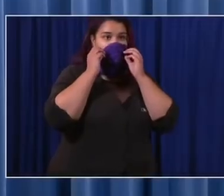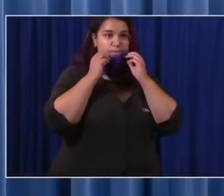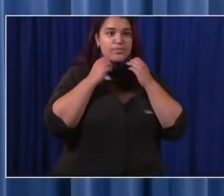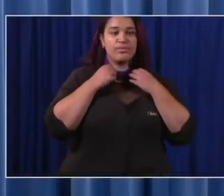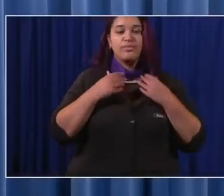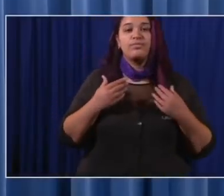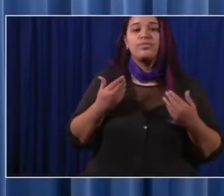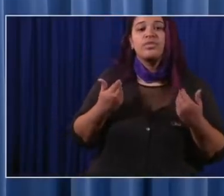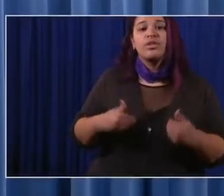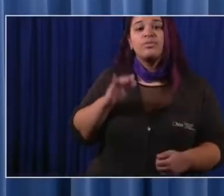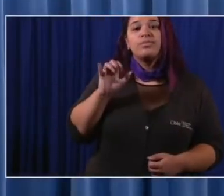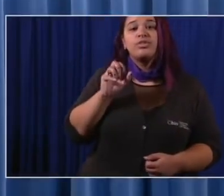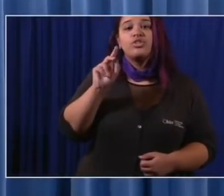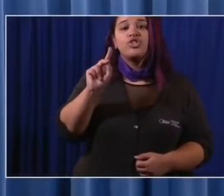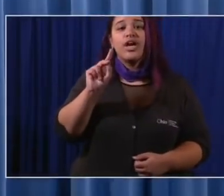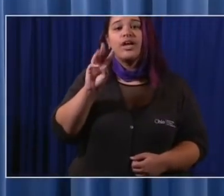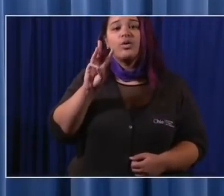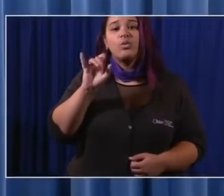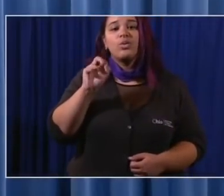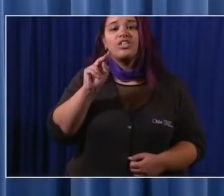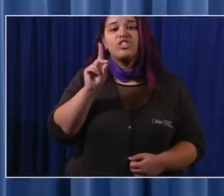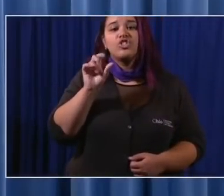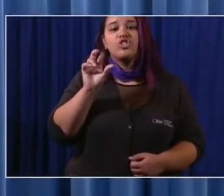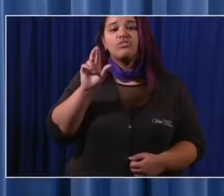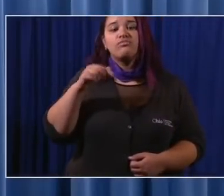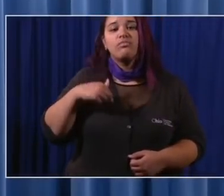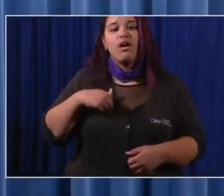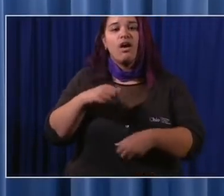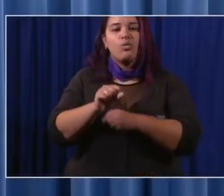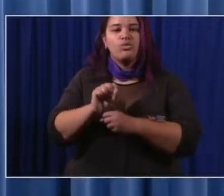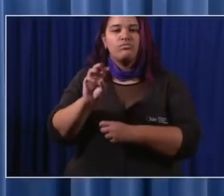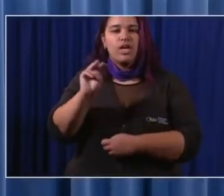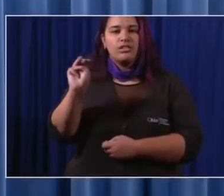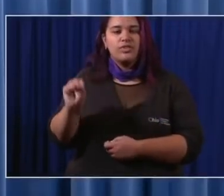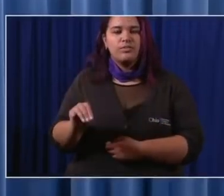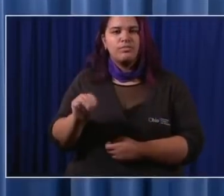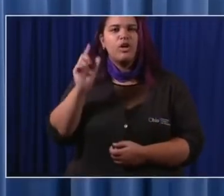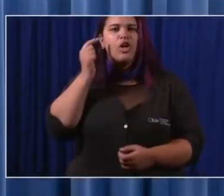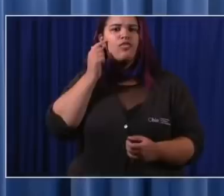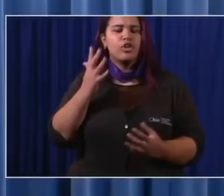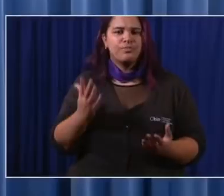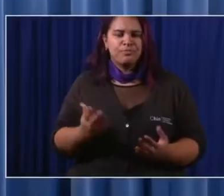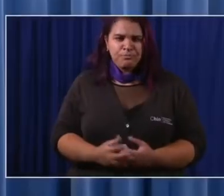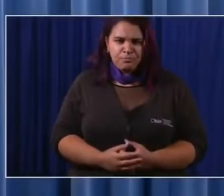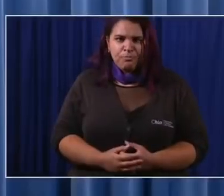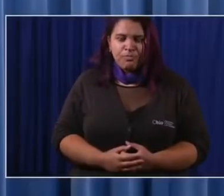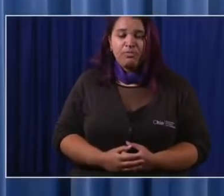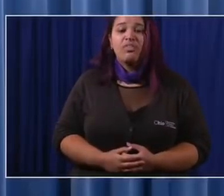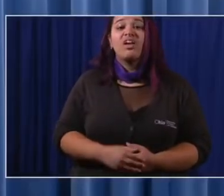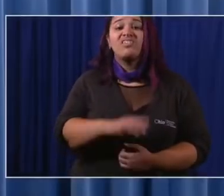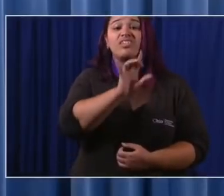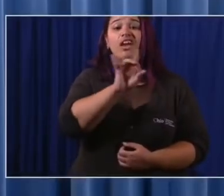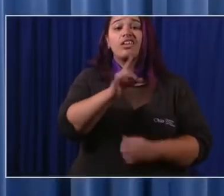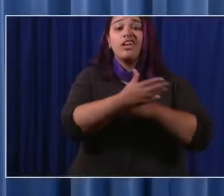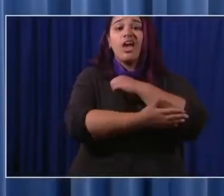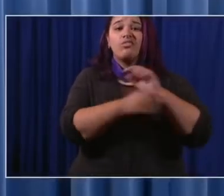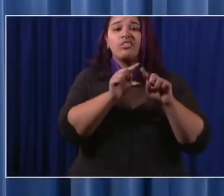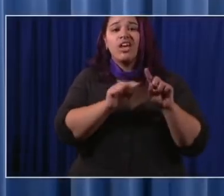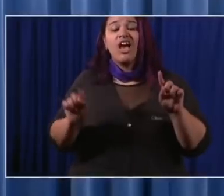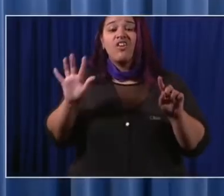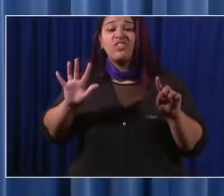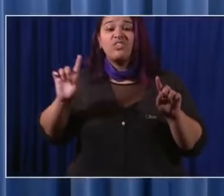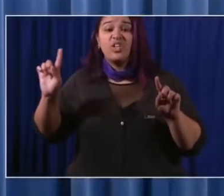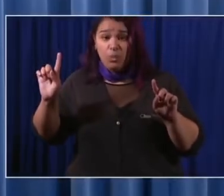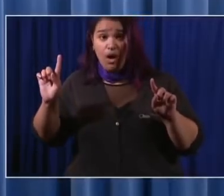Jack Windsor, WMFD-TV, Mansfield. Governor, 51 of Ohio's 88 counties have had less than 10